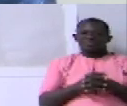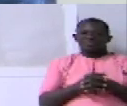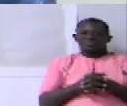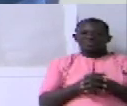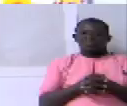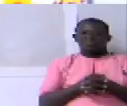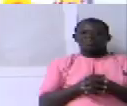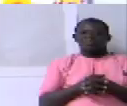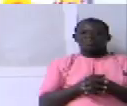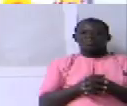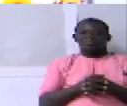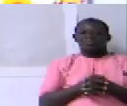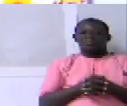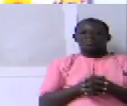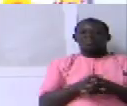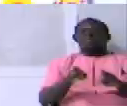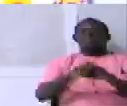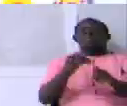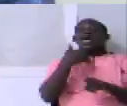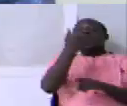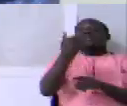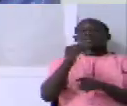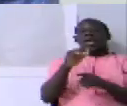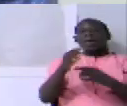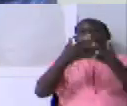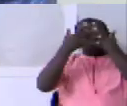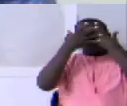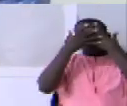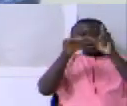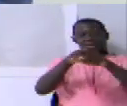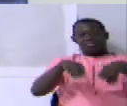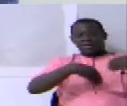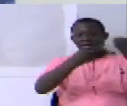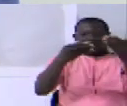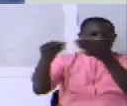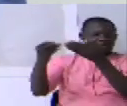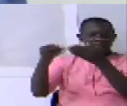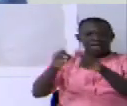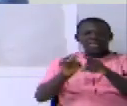Does the prison serve the cherry with milk? When